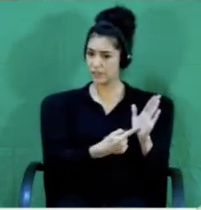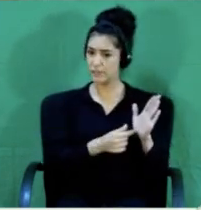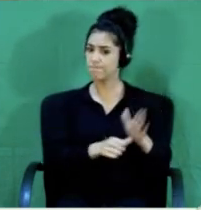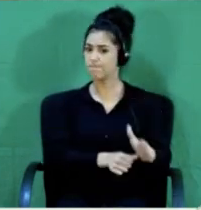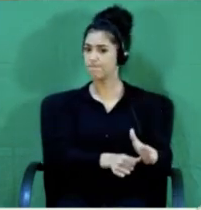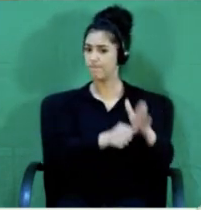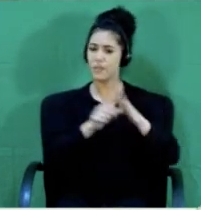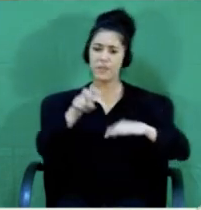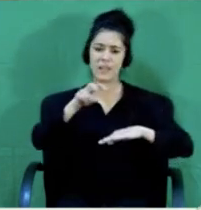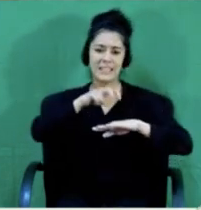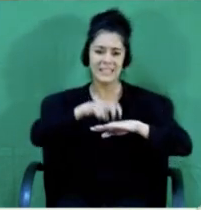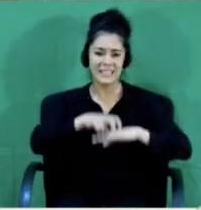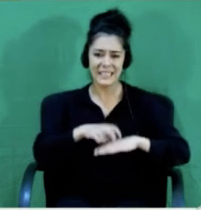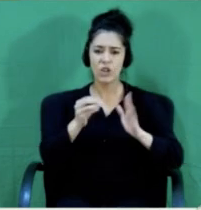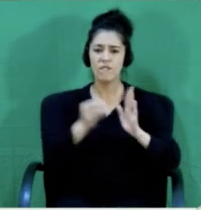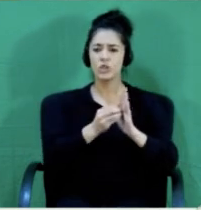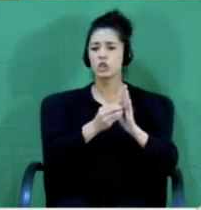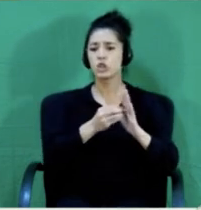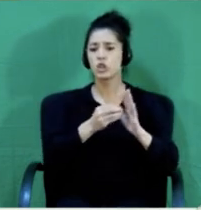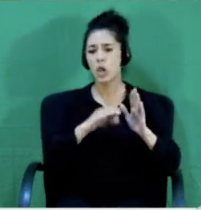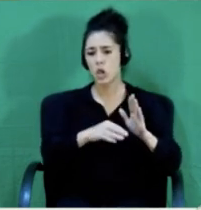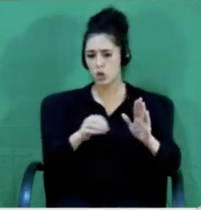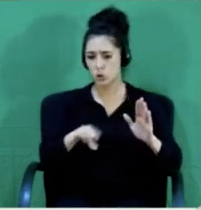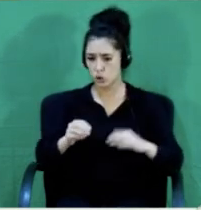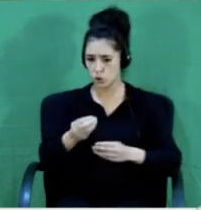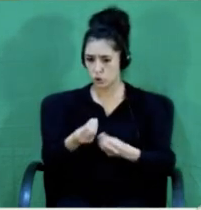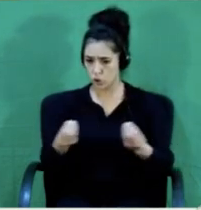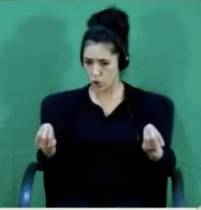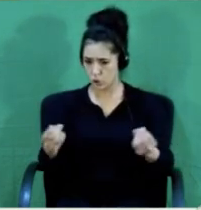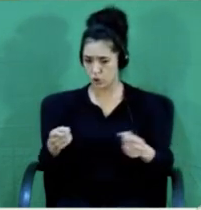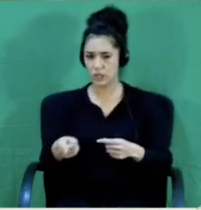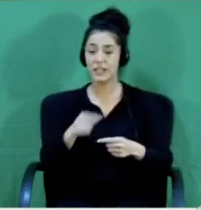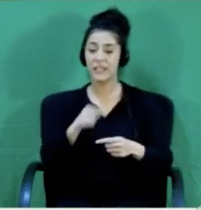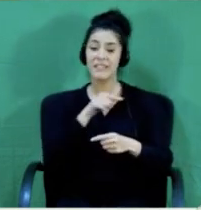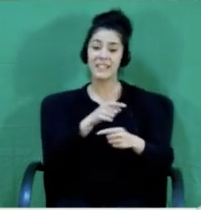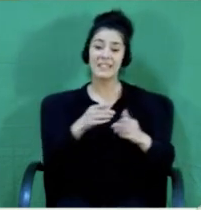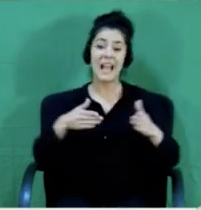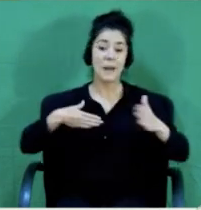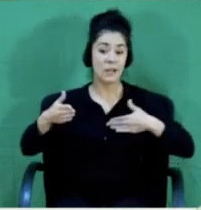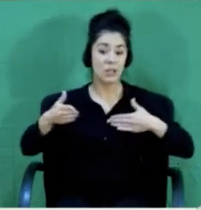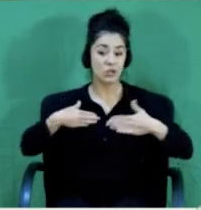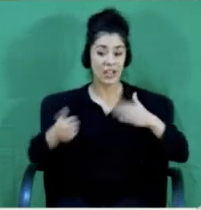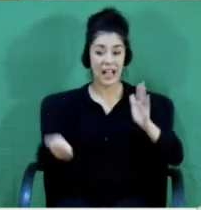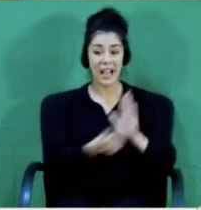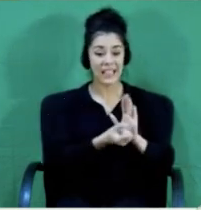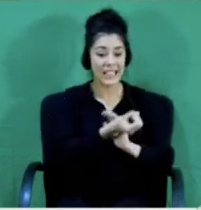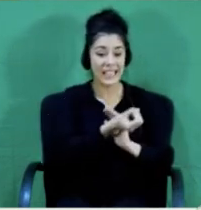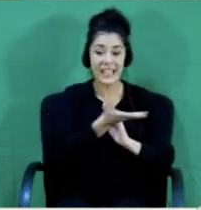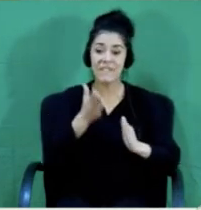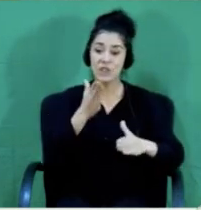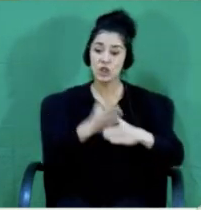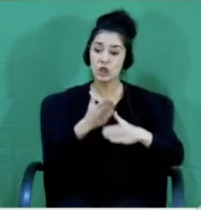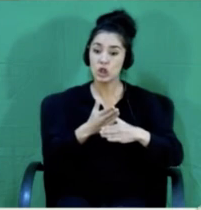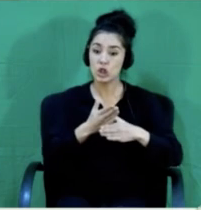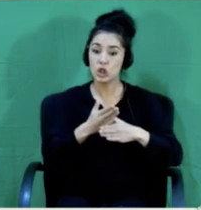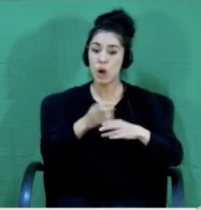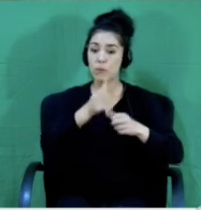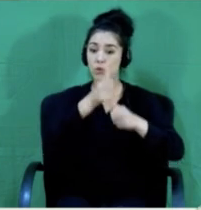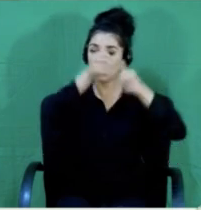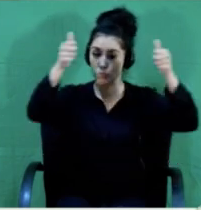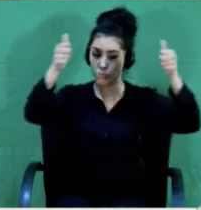prioritize the needs of our children, and that it is an administrative act that gives jobs to cadres. It is a